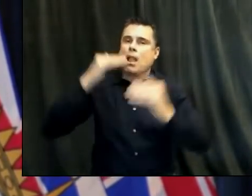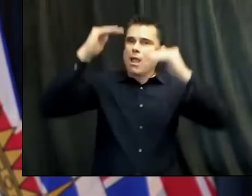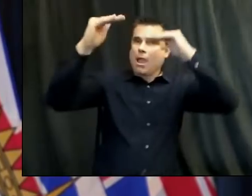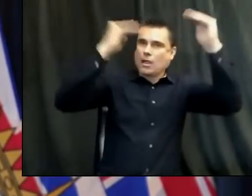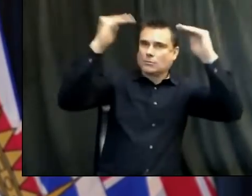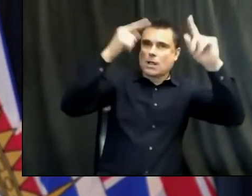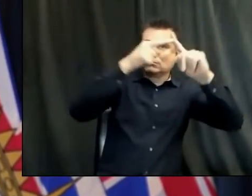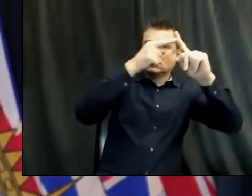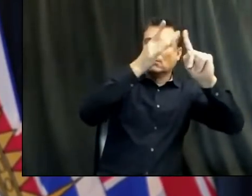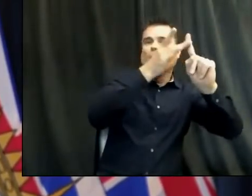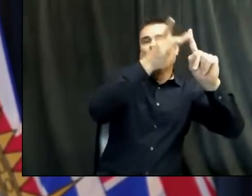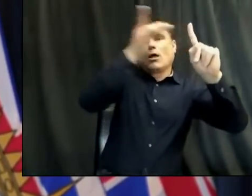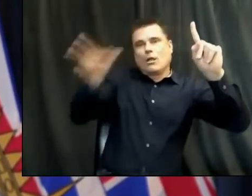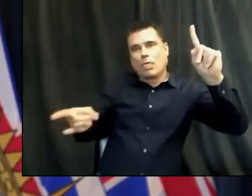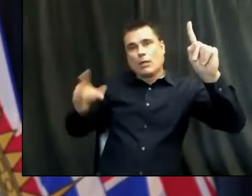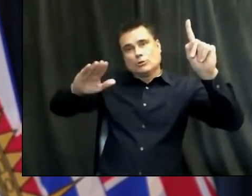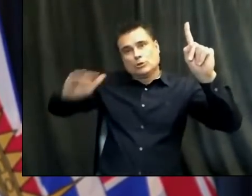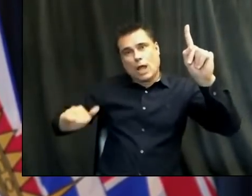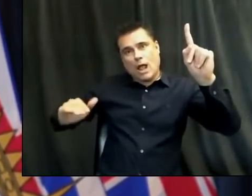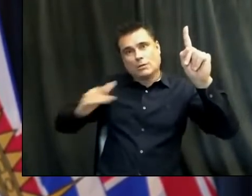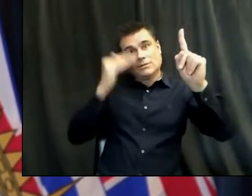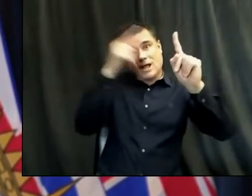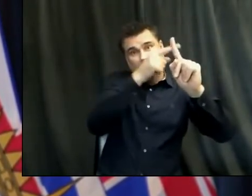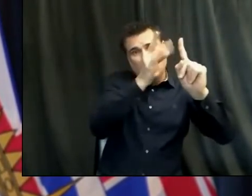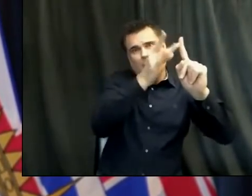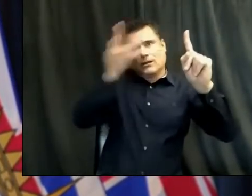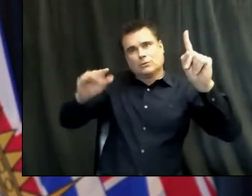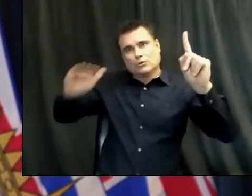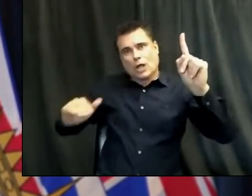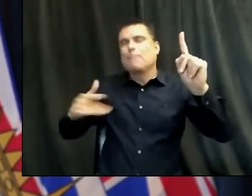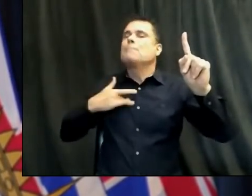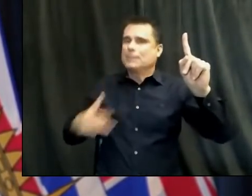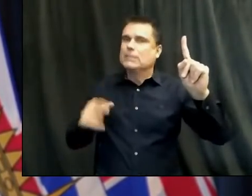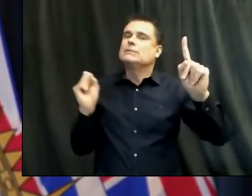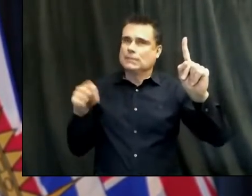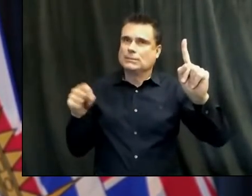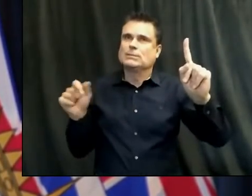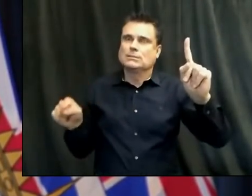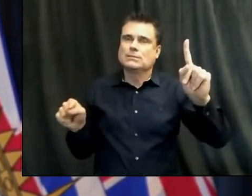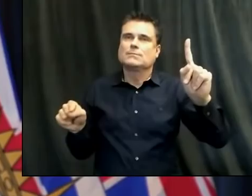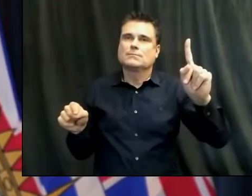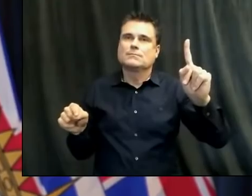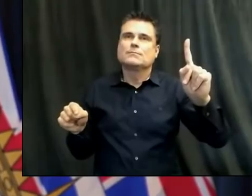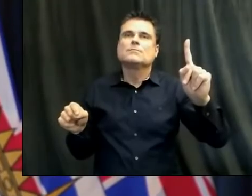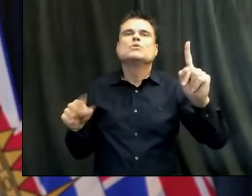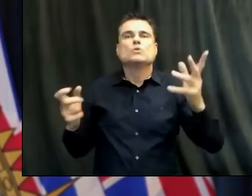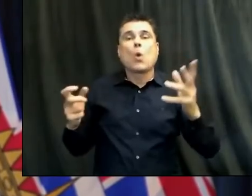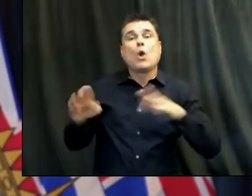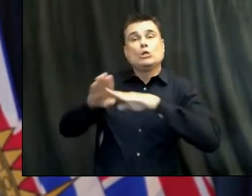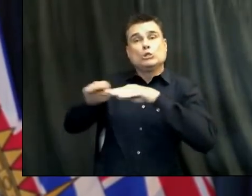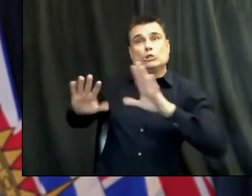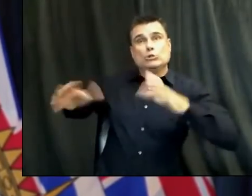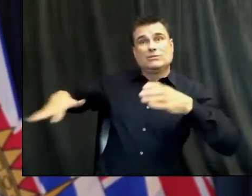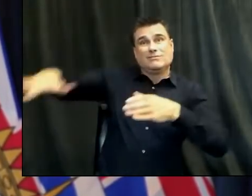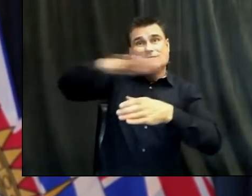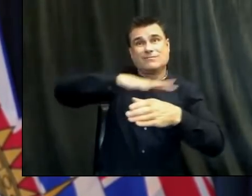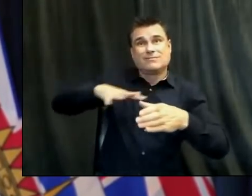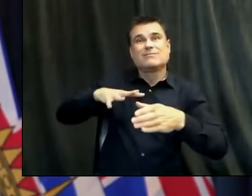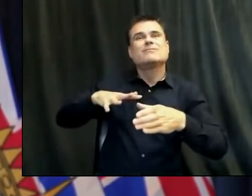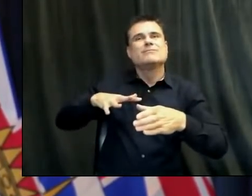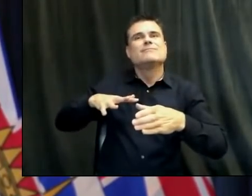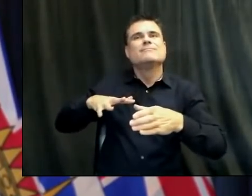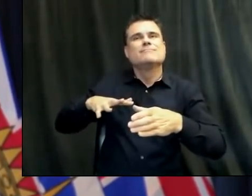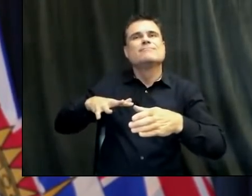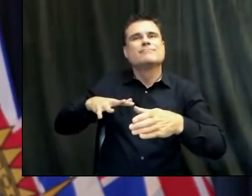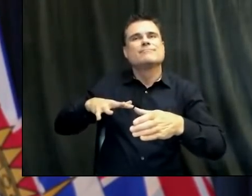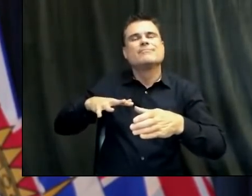challenging things, and they're individual investigations of each case. And as you know, in the Fraser Health Region, we've been behind on some of